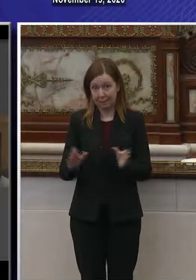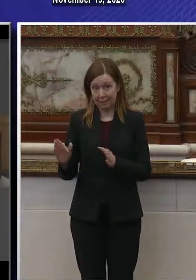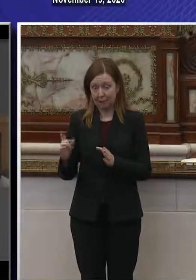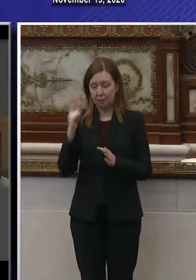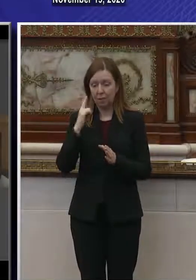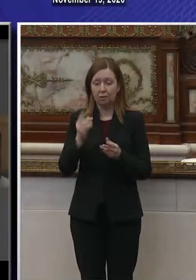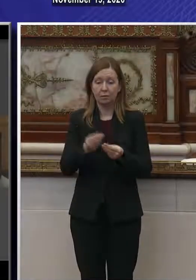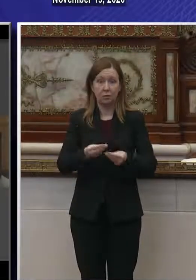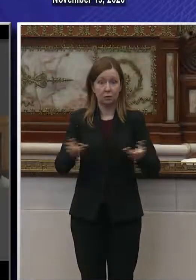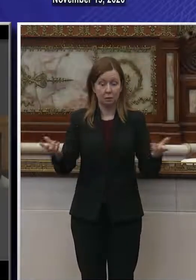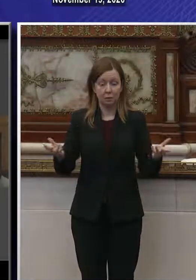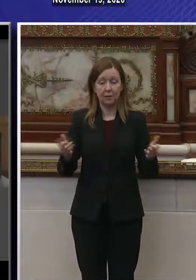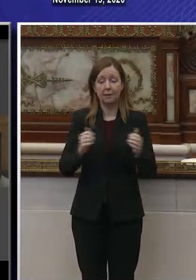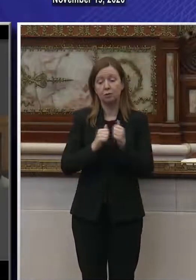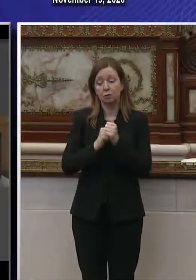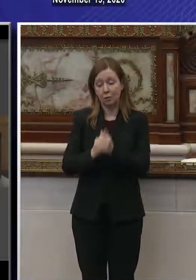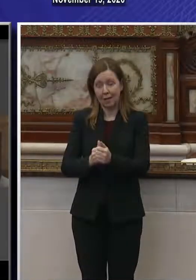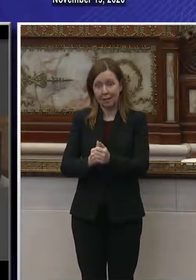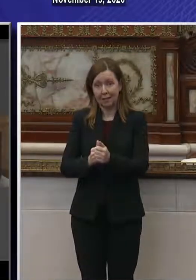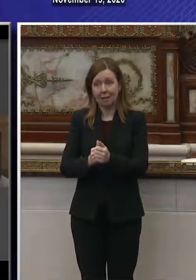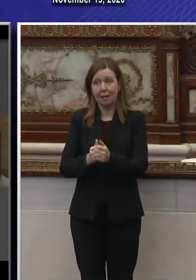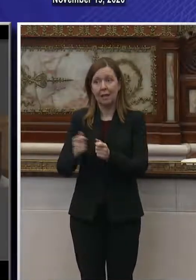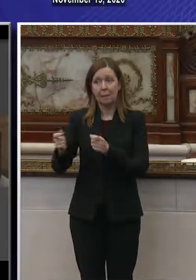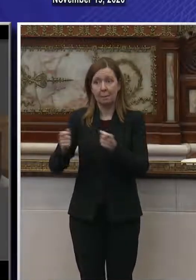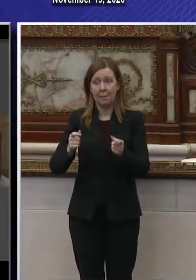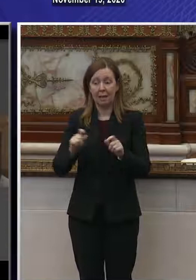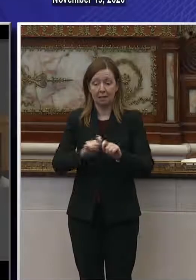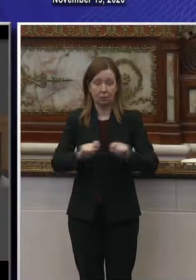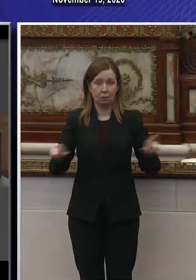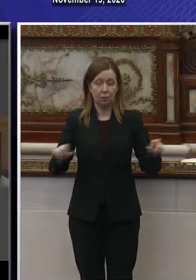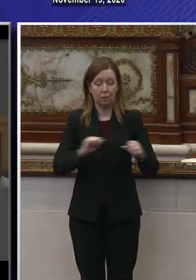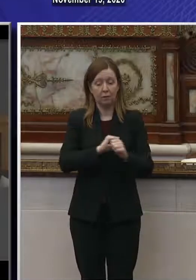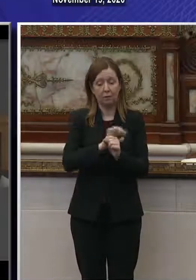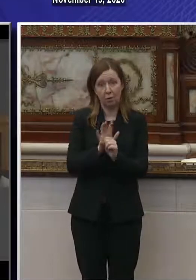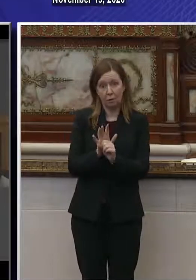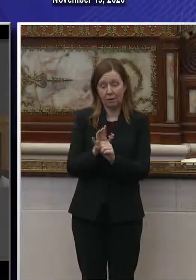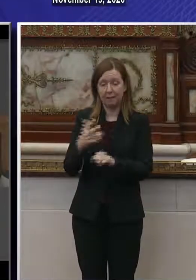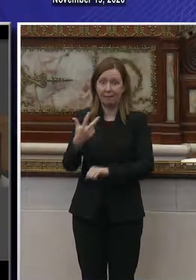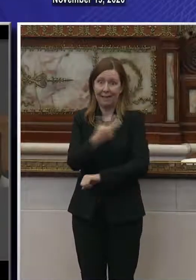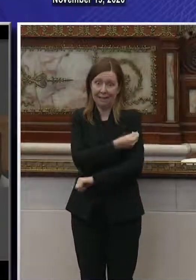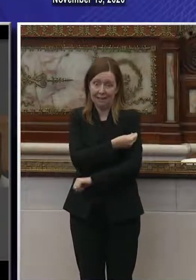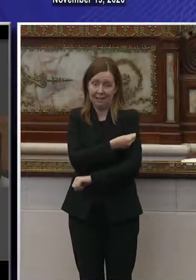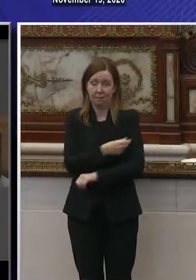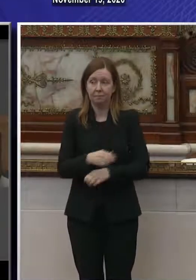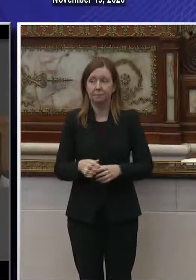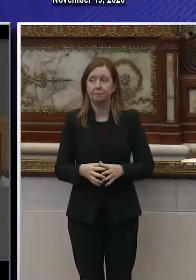for distributing, tracking, and otherwise managing the rollout of the COVID-19 vaccine.